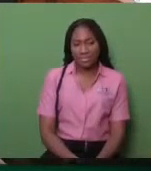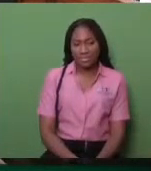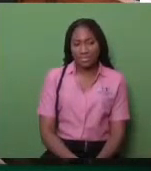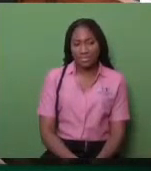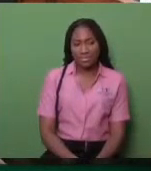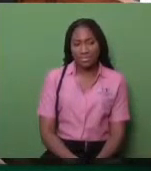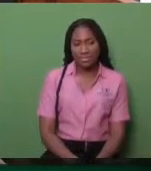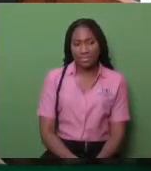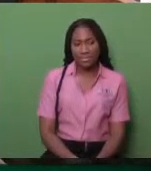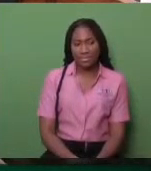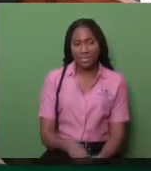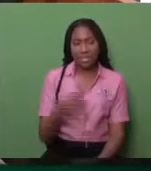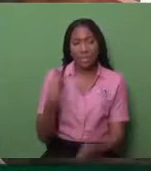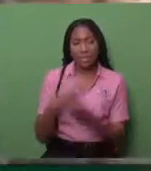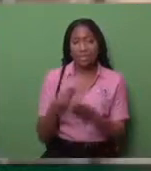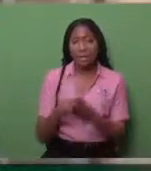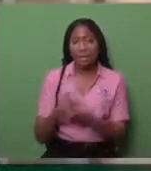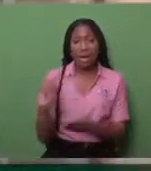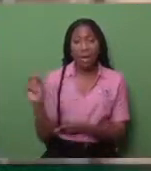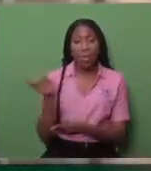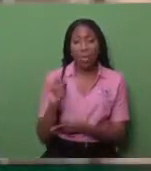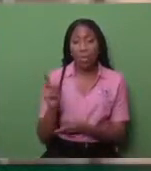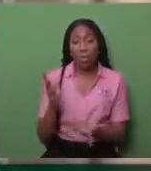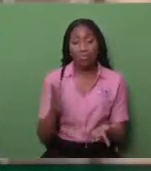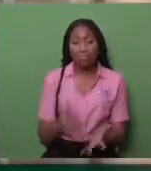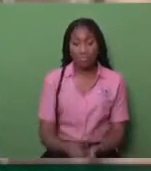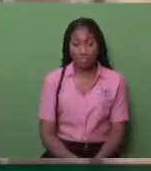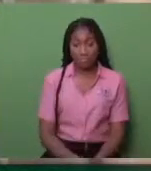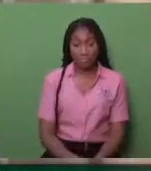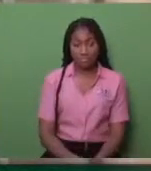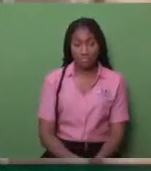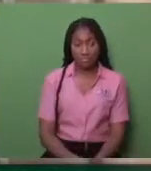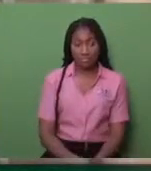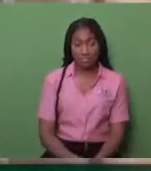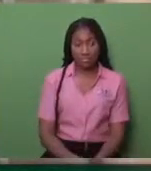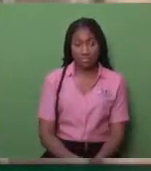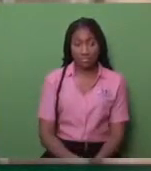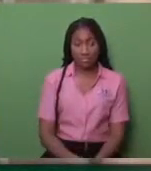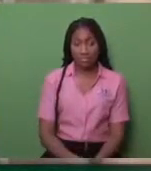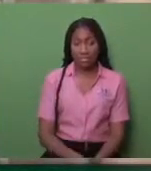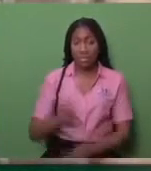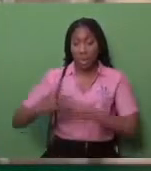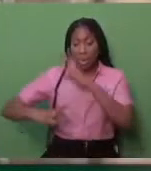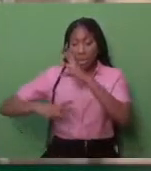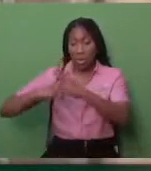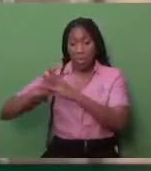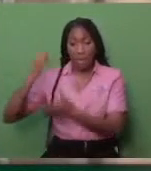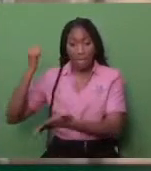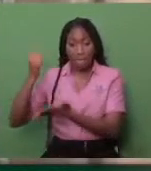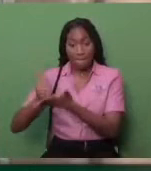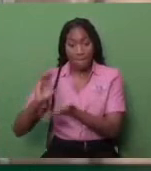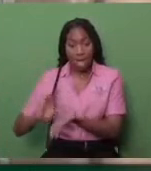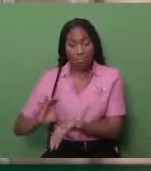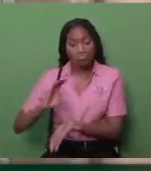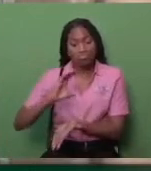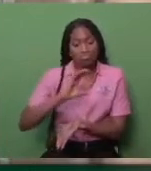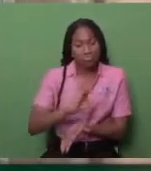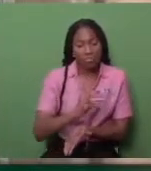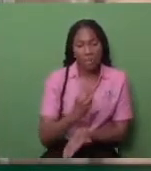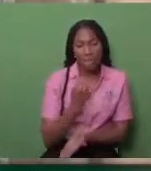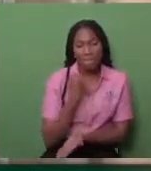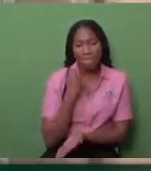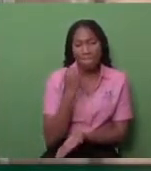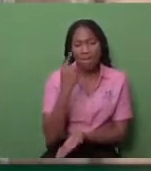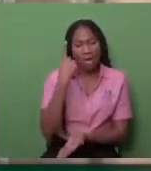So where did the money go? Look at the millions we got from the World Bank to fight the pandemic. This is a recent quote from the